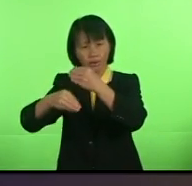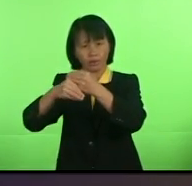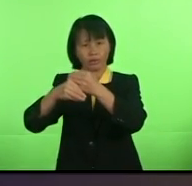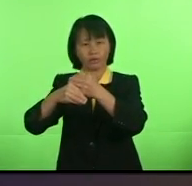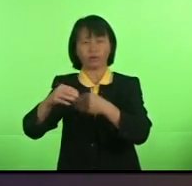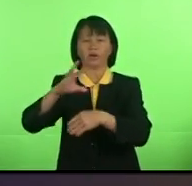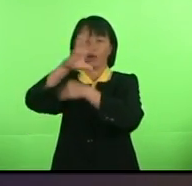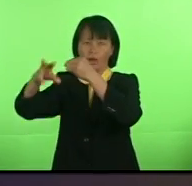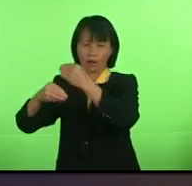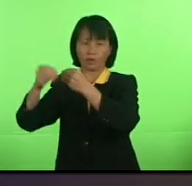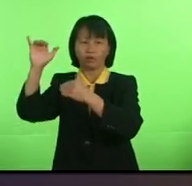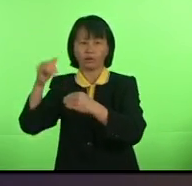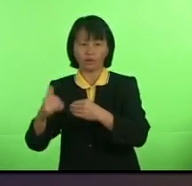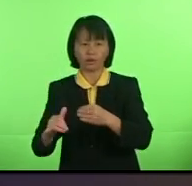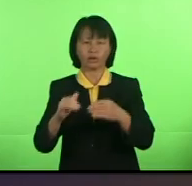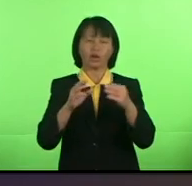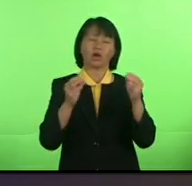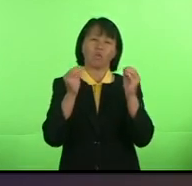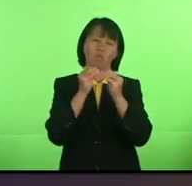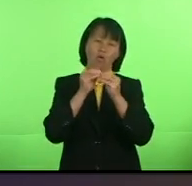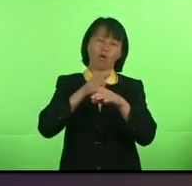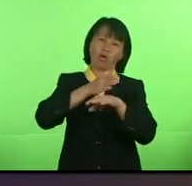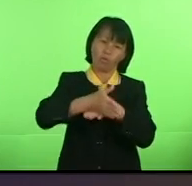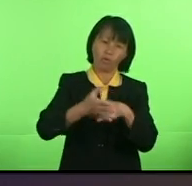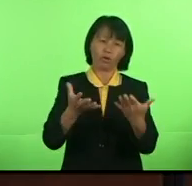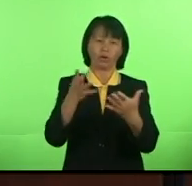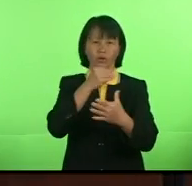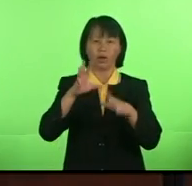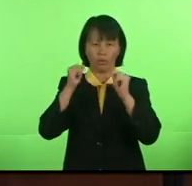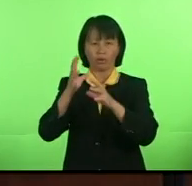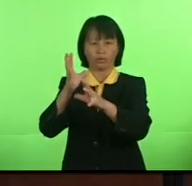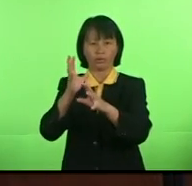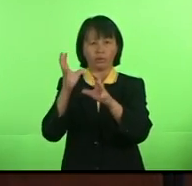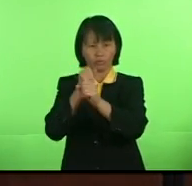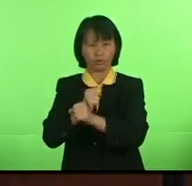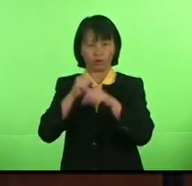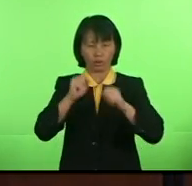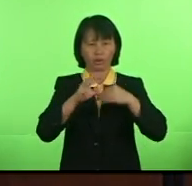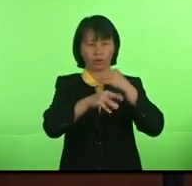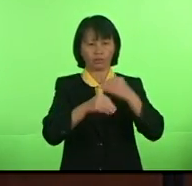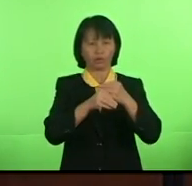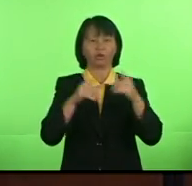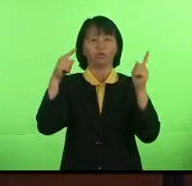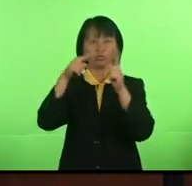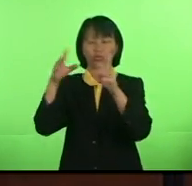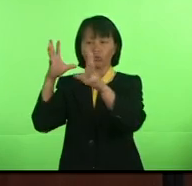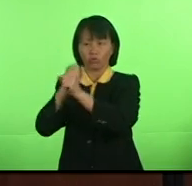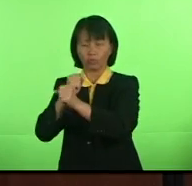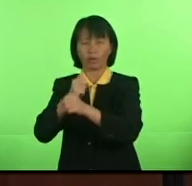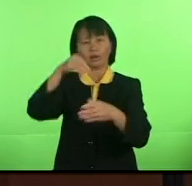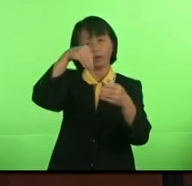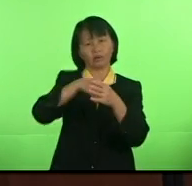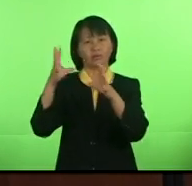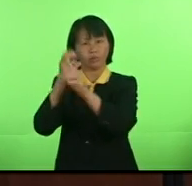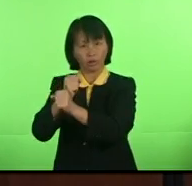then additionally, moreover, and then if you want to summarize, So you can add to summarize or in